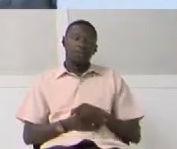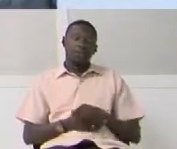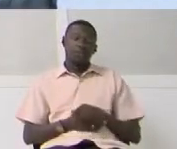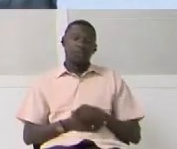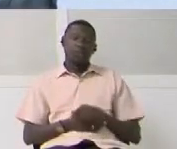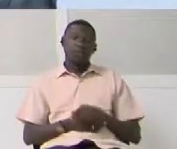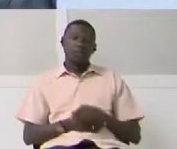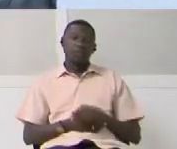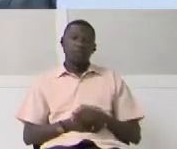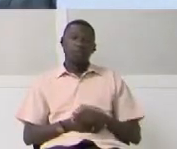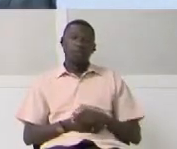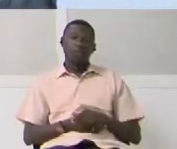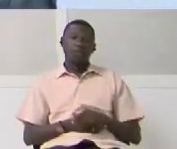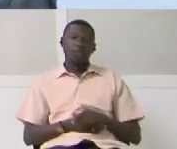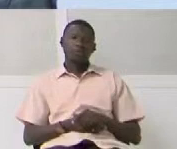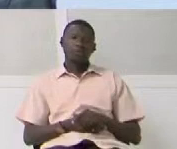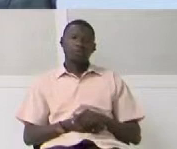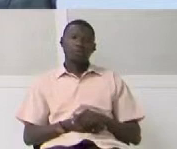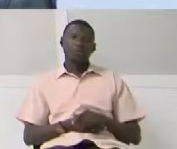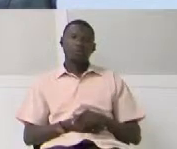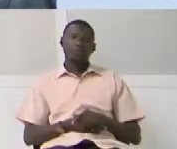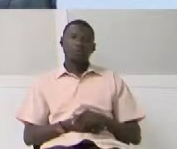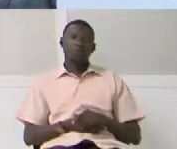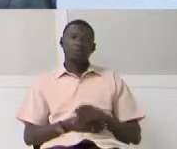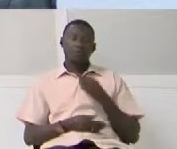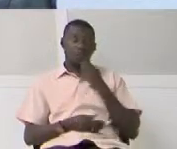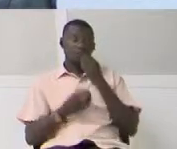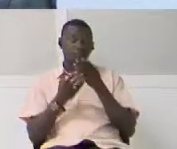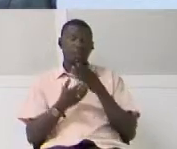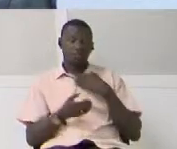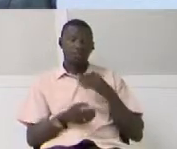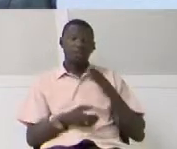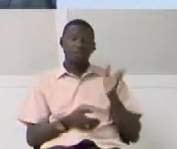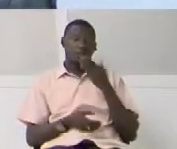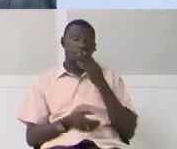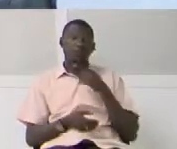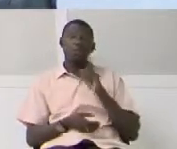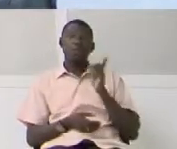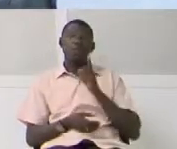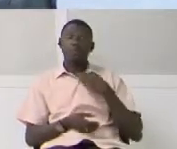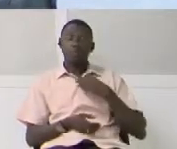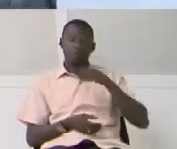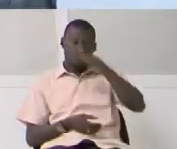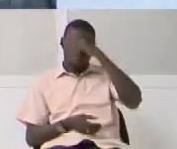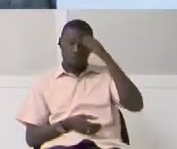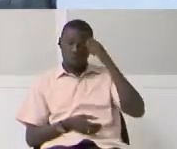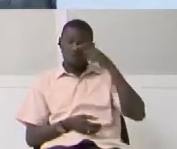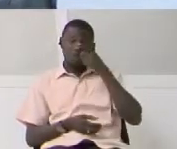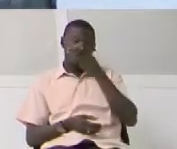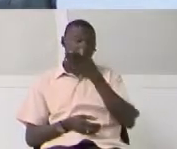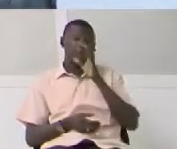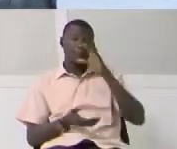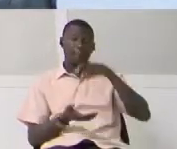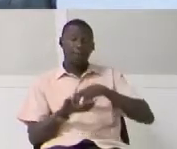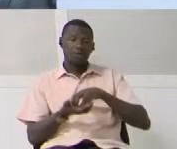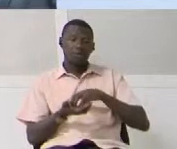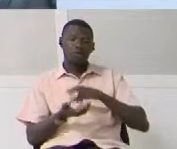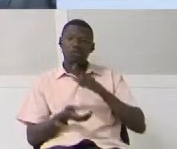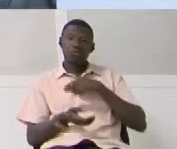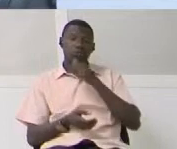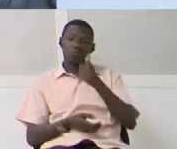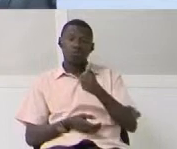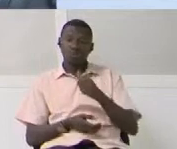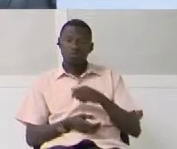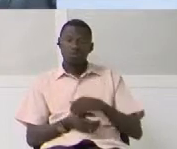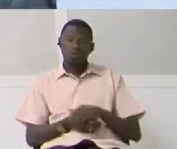mën na dem tay né lima liggéey baxut that could go today and say that my work is not good or even